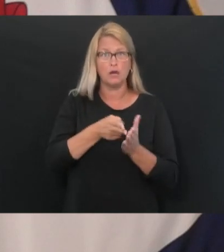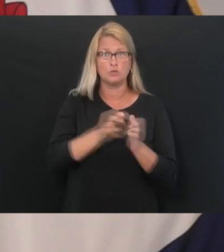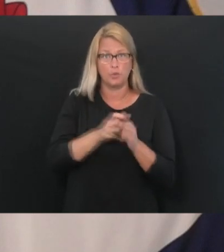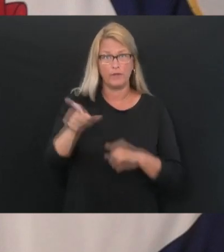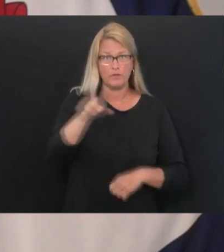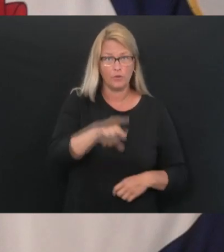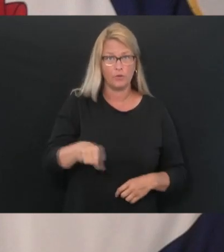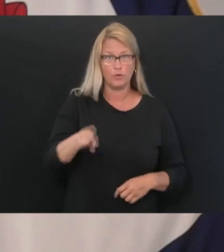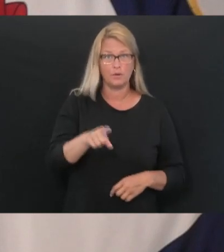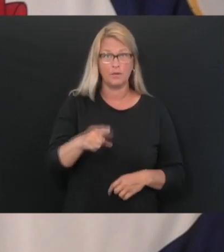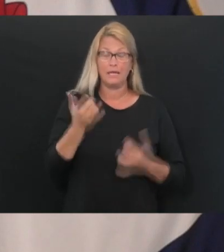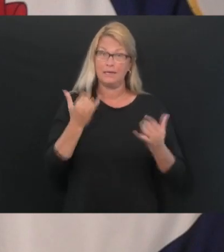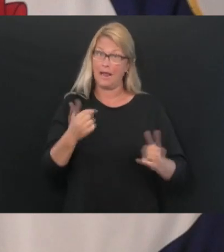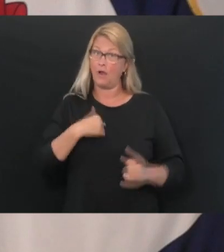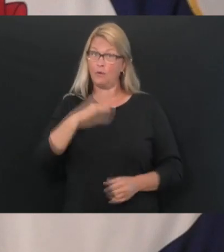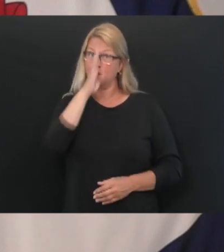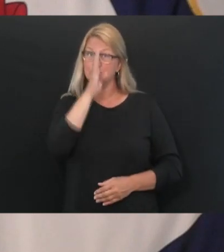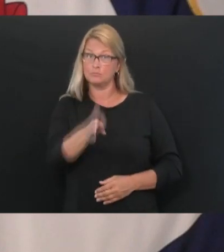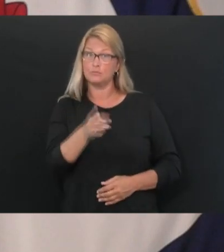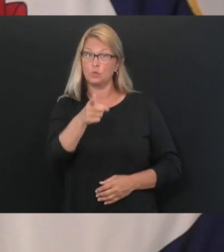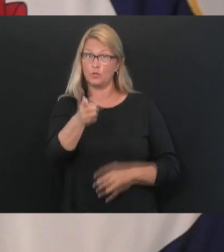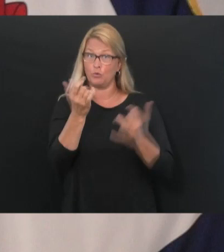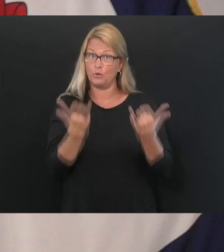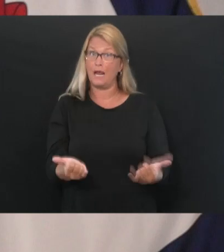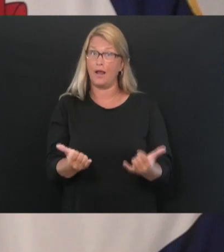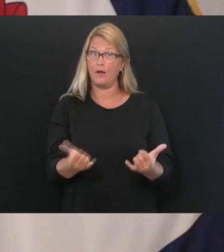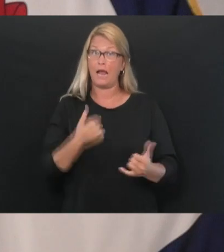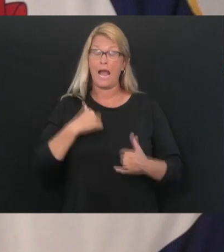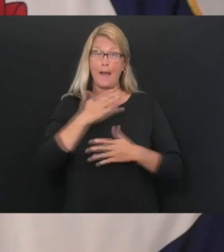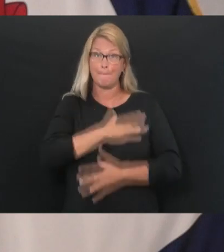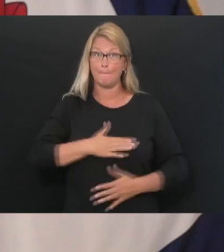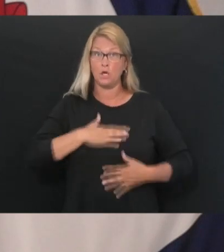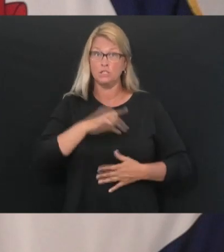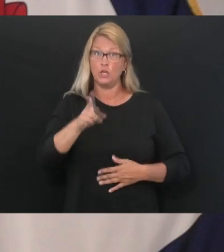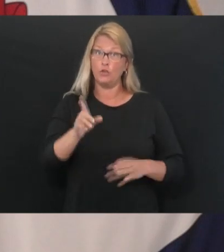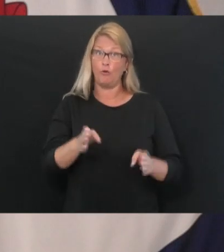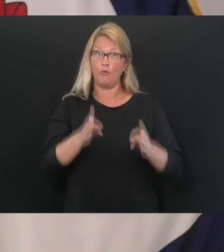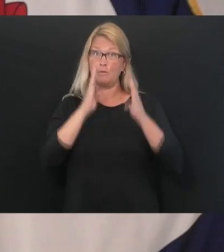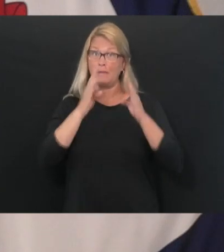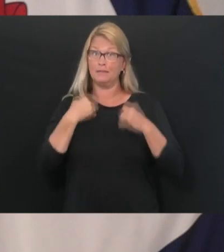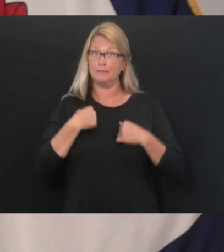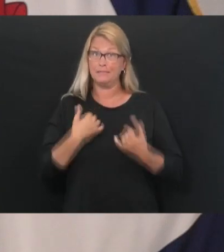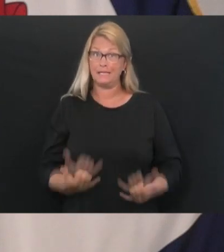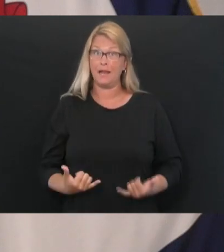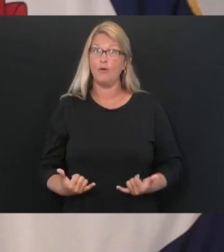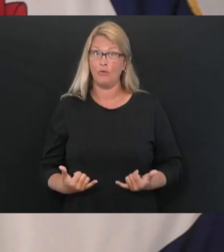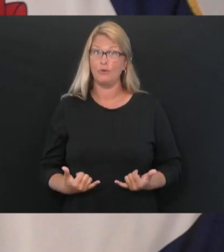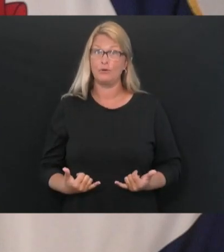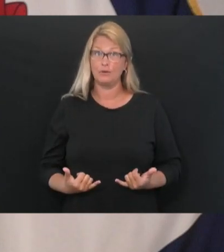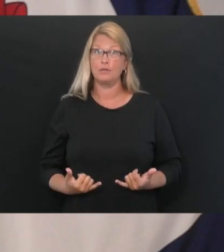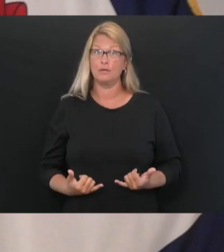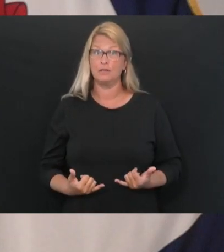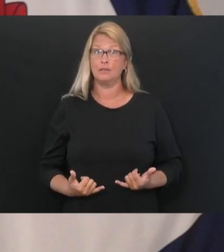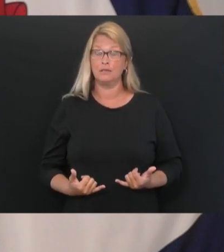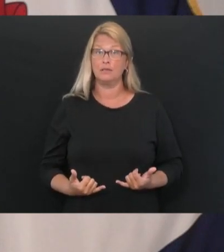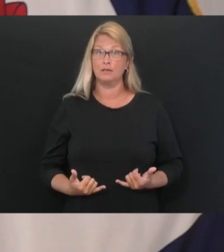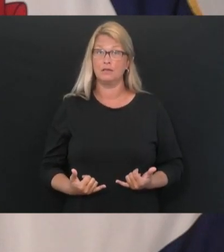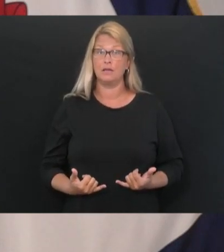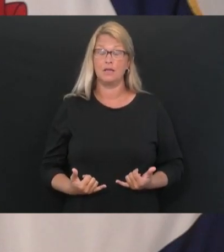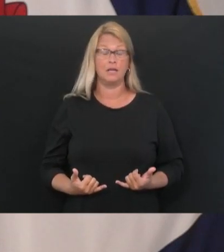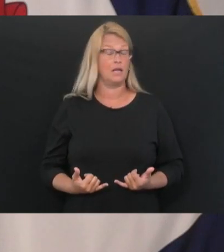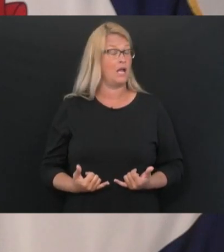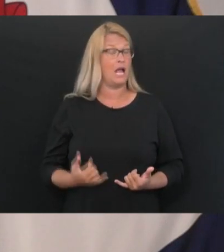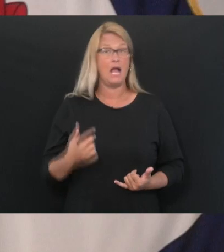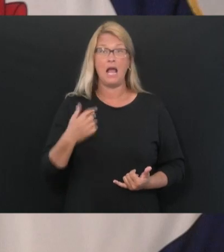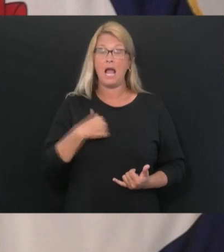bit of truth right now, and I really would appreciate your attention on this too. Because the last thing on the planet I'm going to